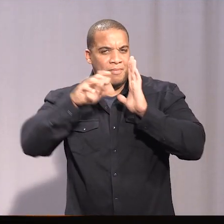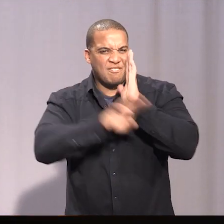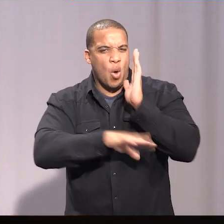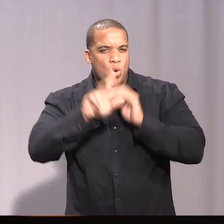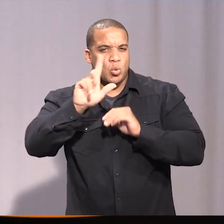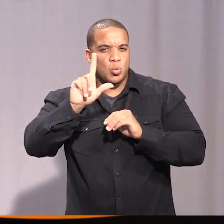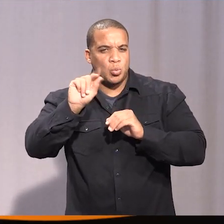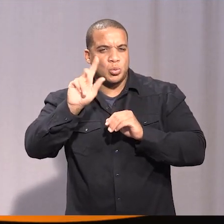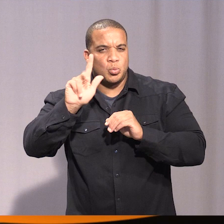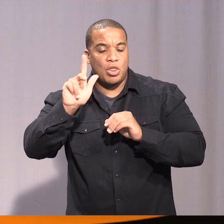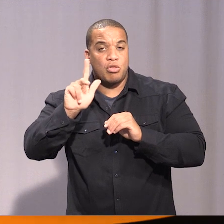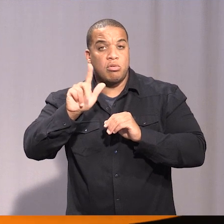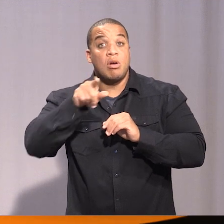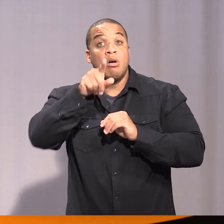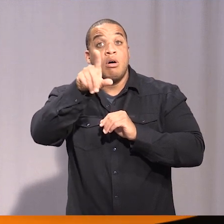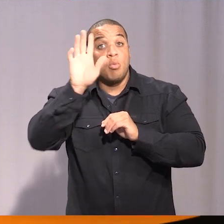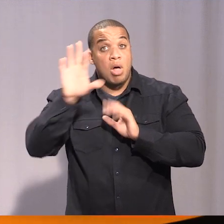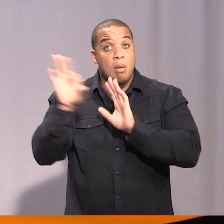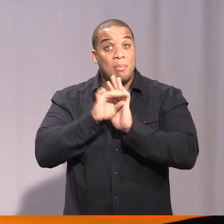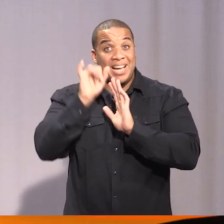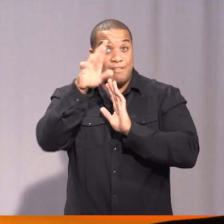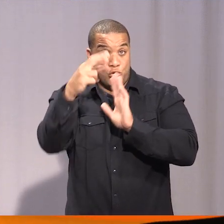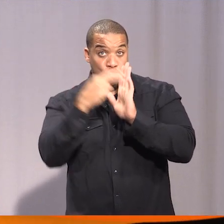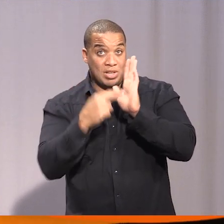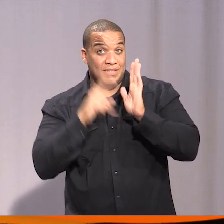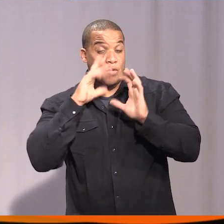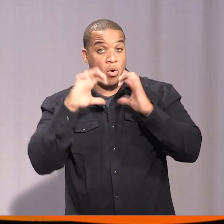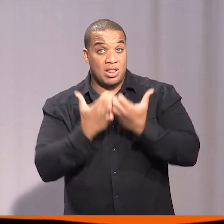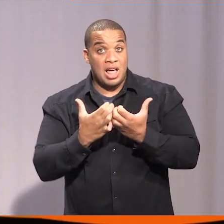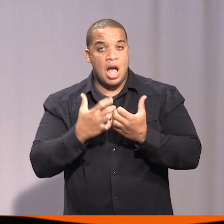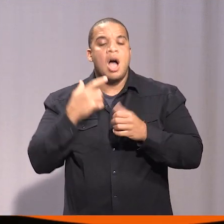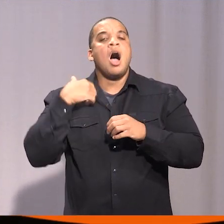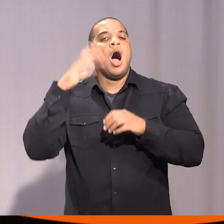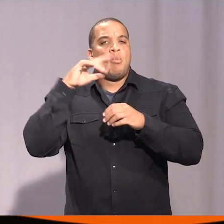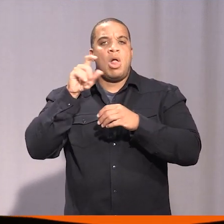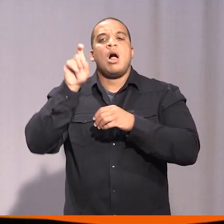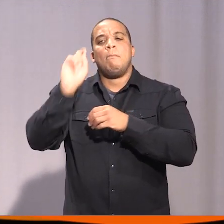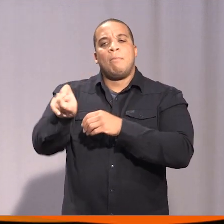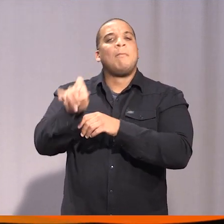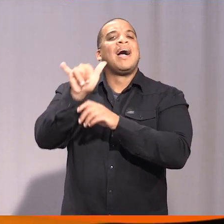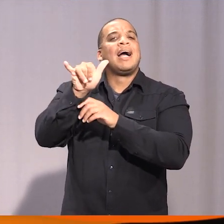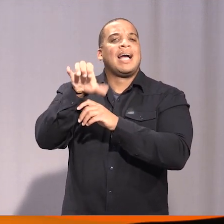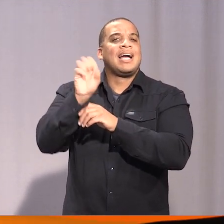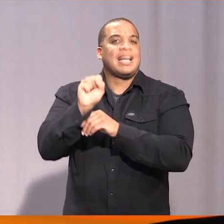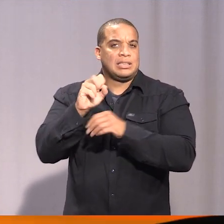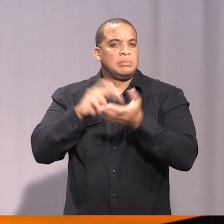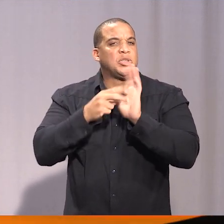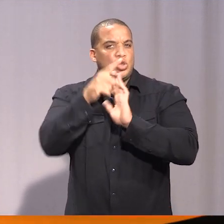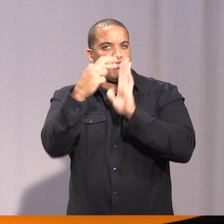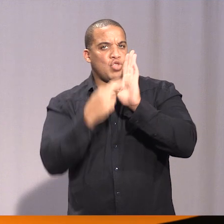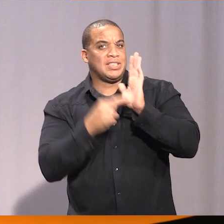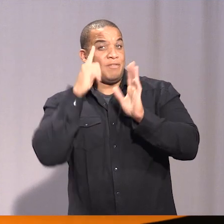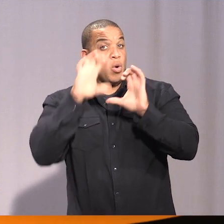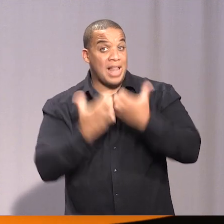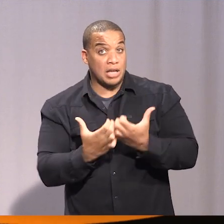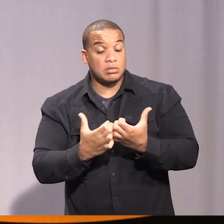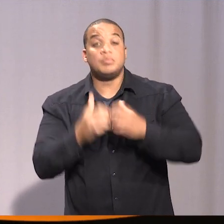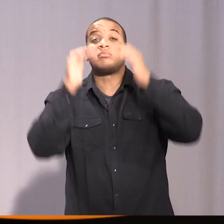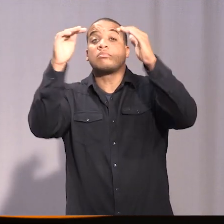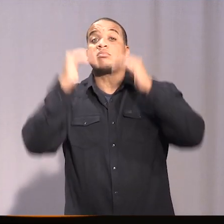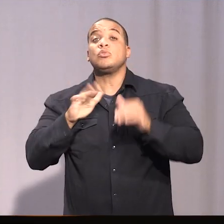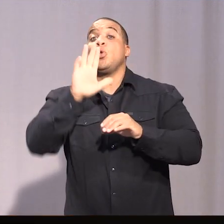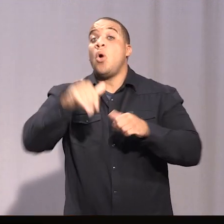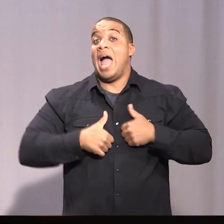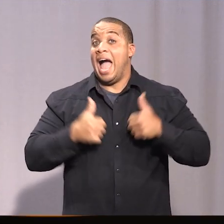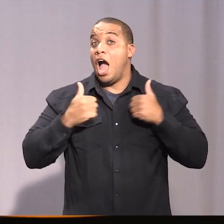will also select if you are currently registered for classes. For this sake, I'm going to select yes. Next is your